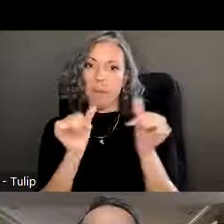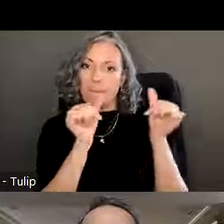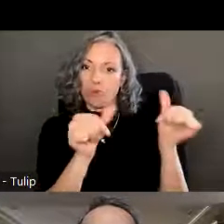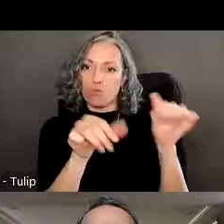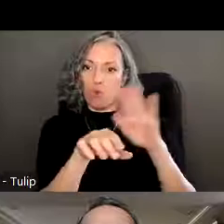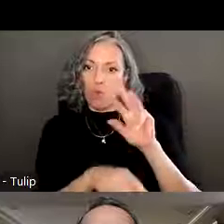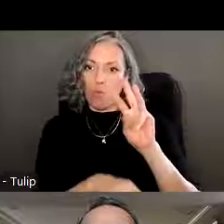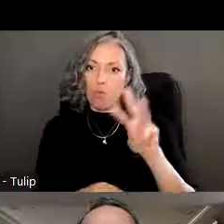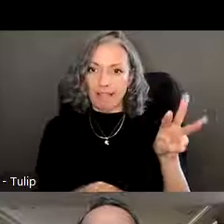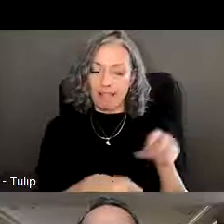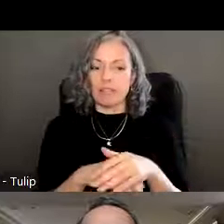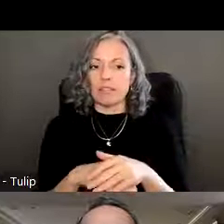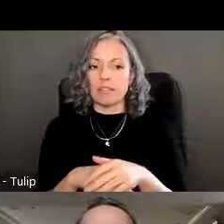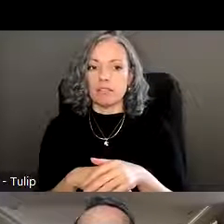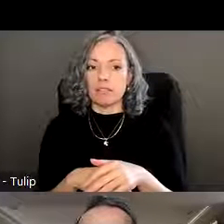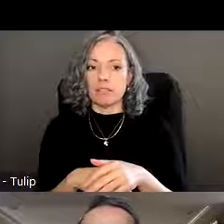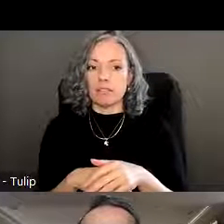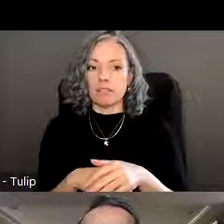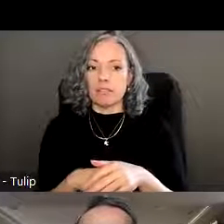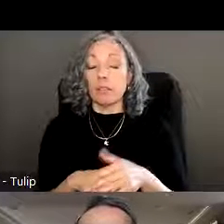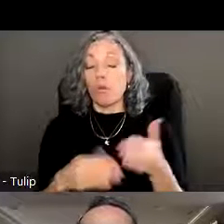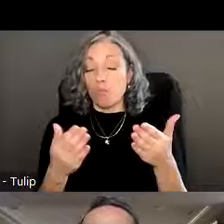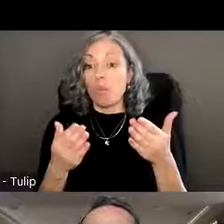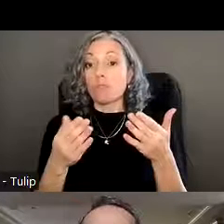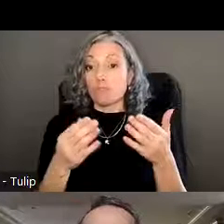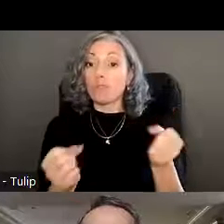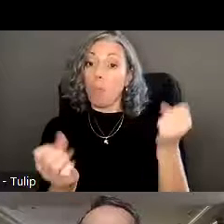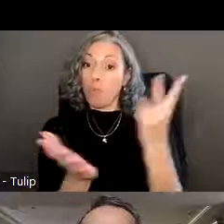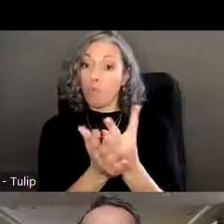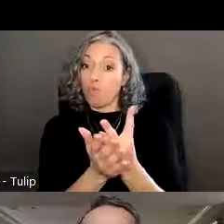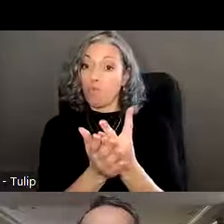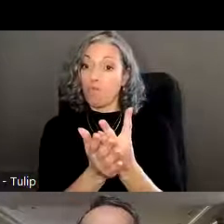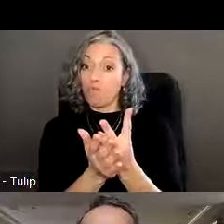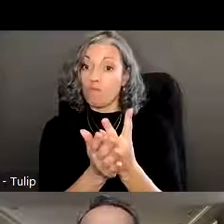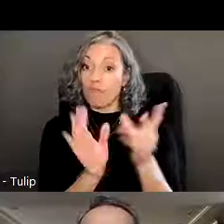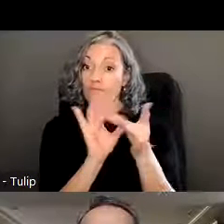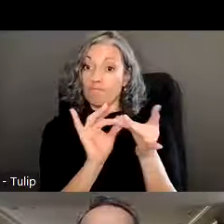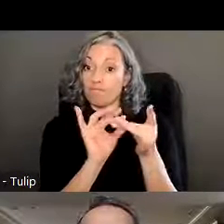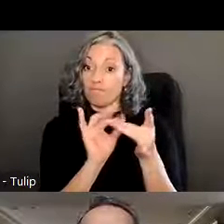just want to see if we have a motion to approve the minutes.